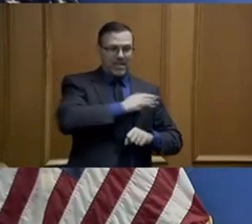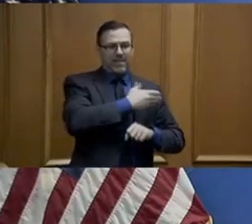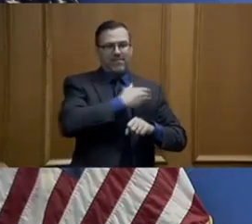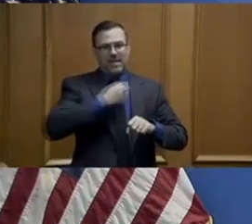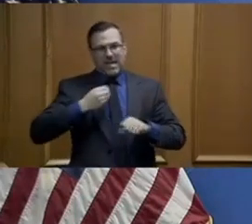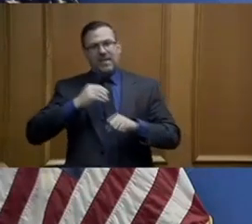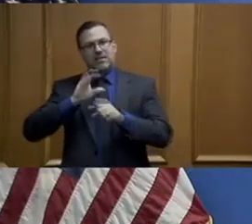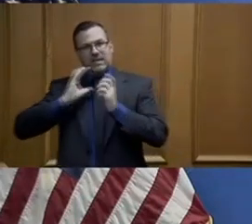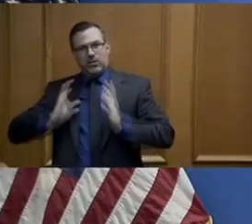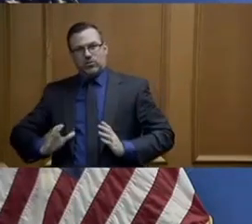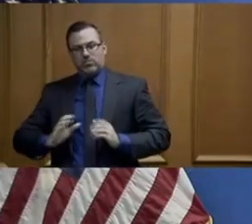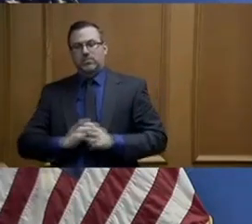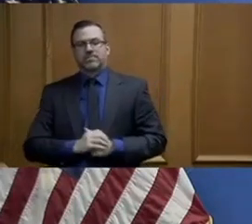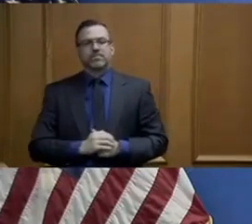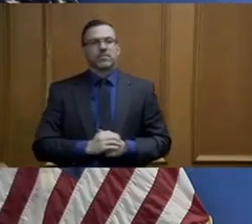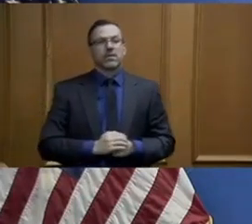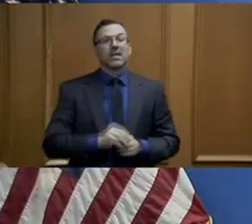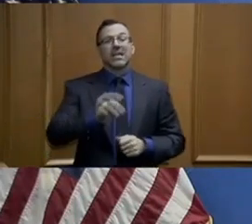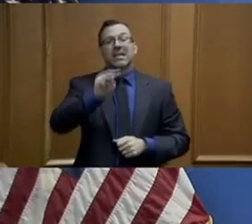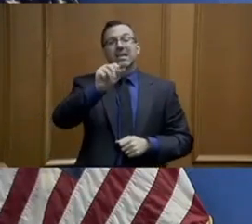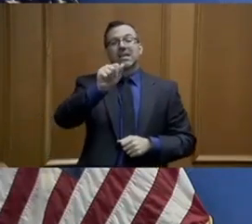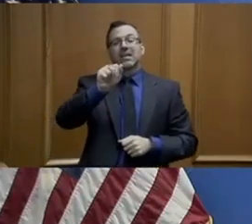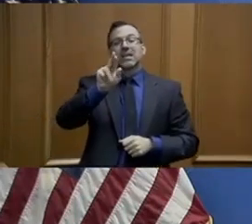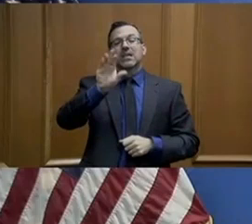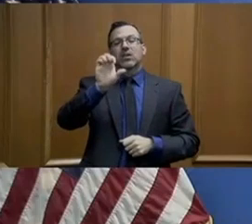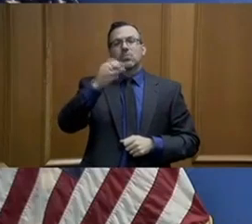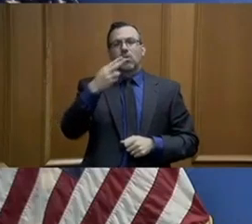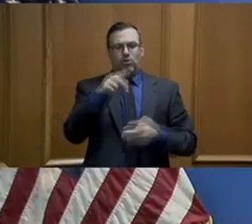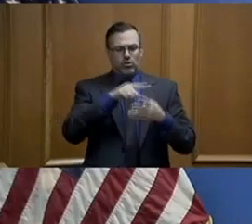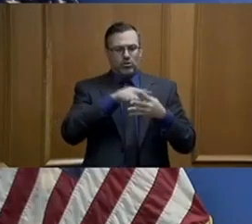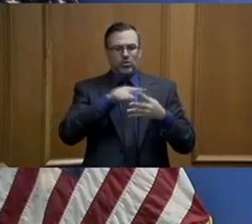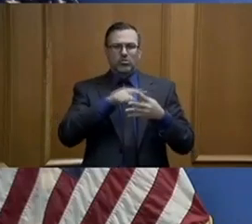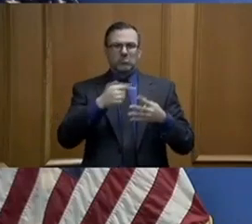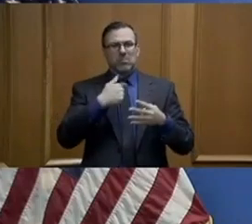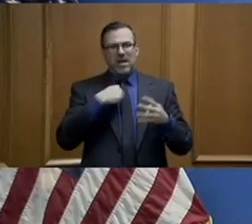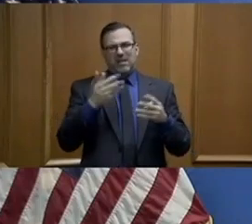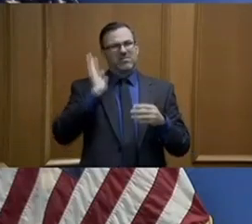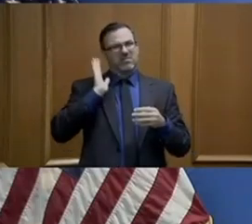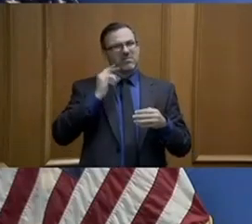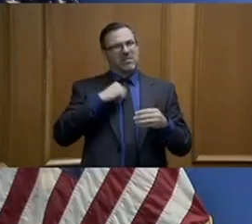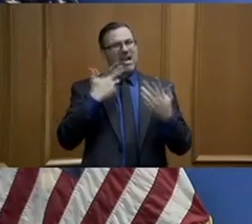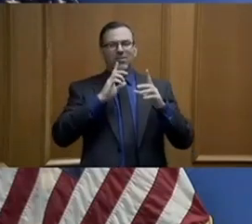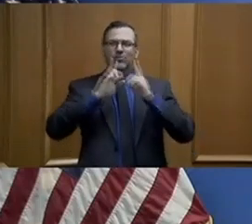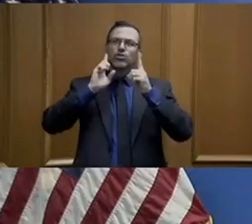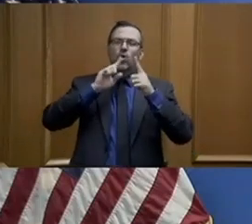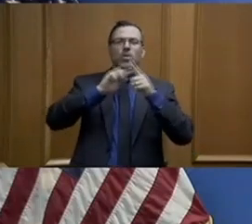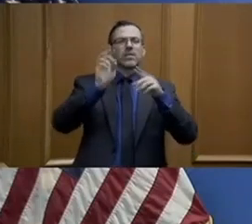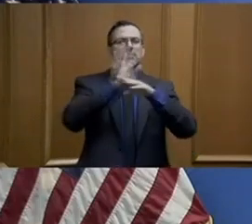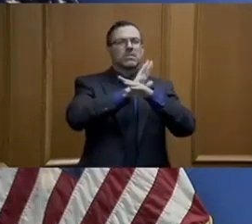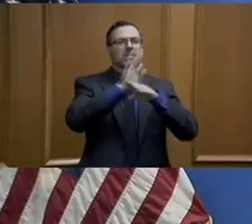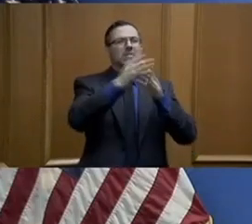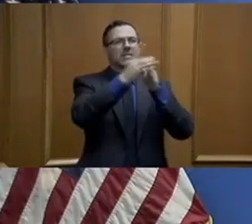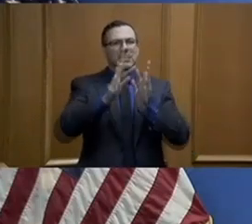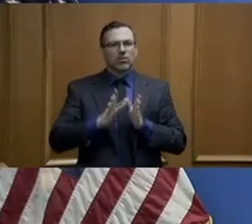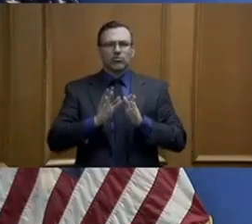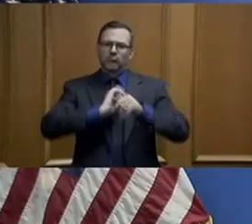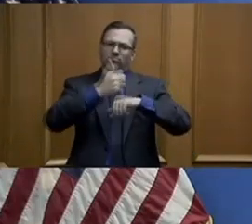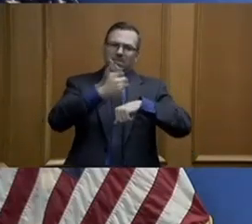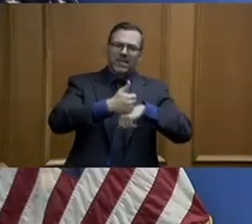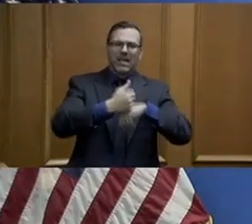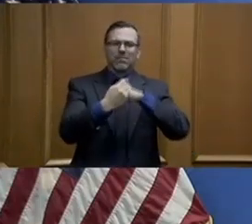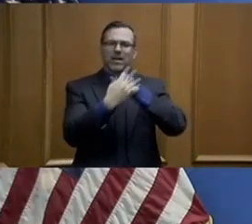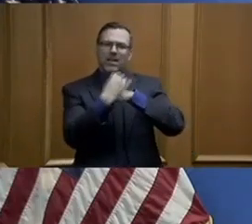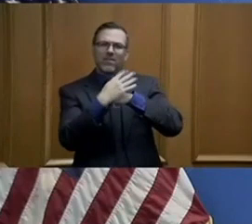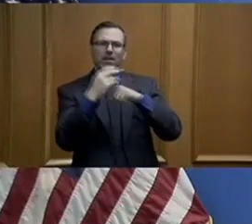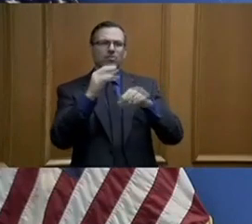I started working with industry leaders to understand how businesses would be impacted during this pandemic. We pulled together an advisory council that